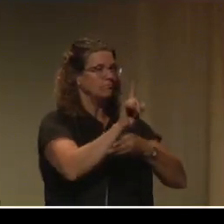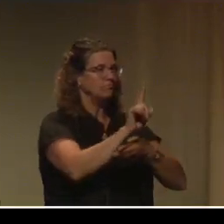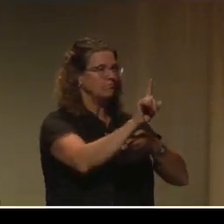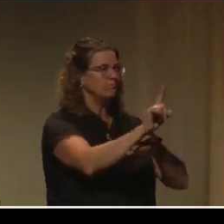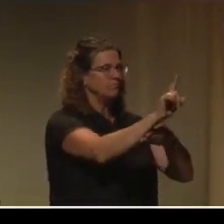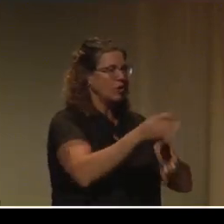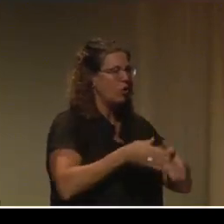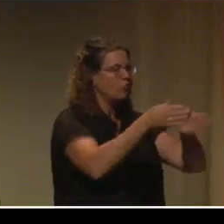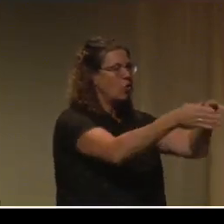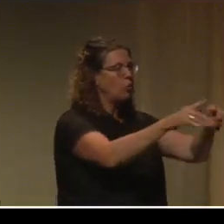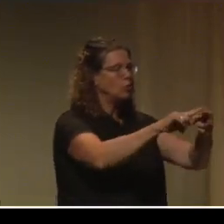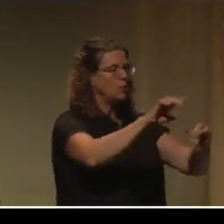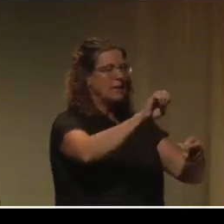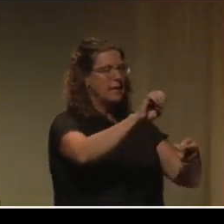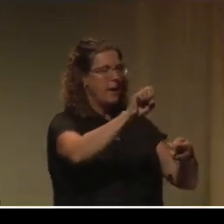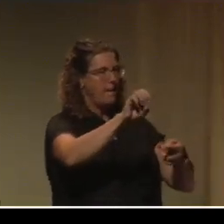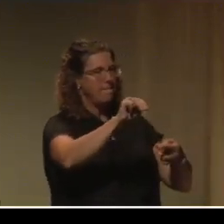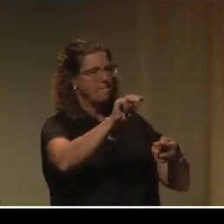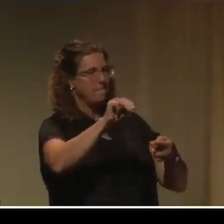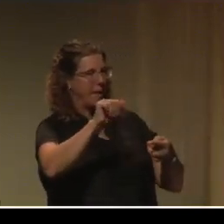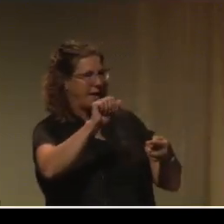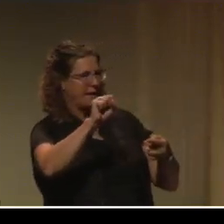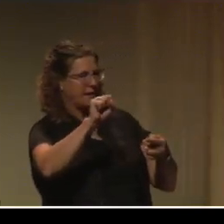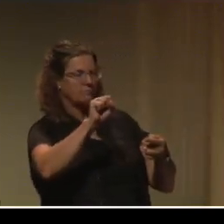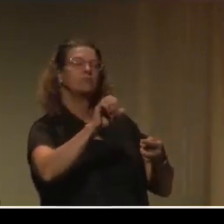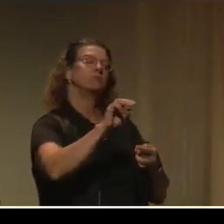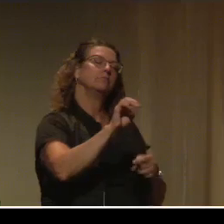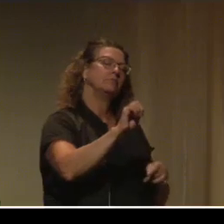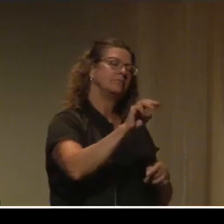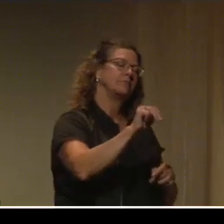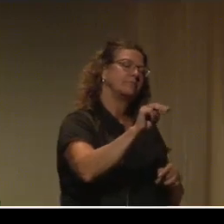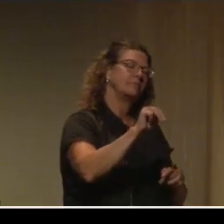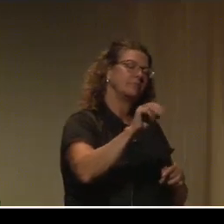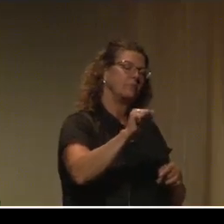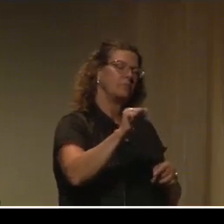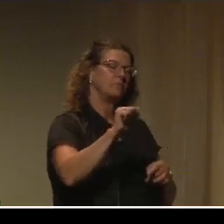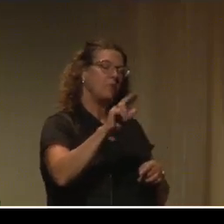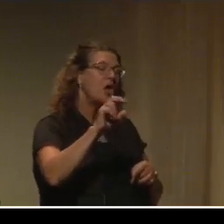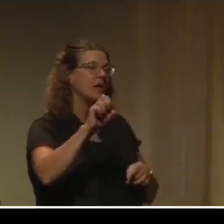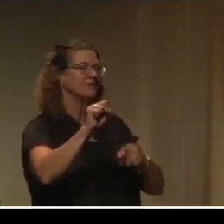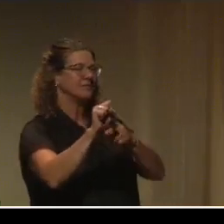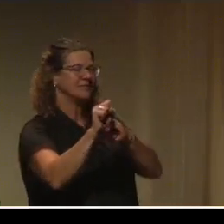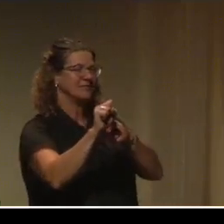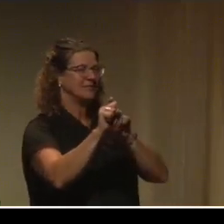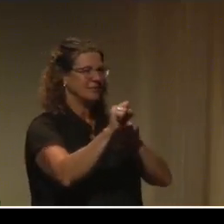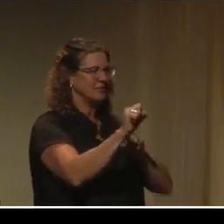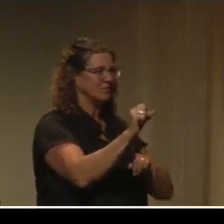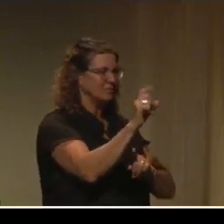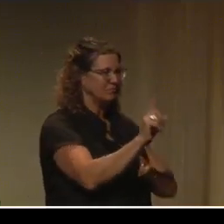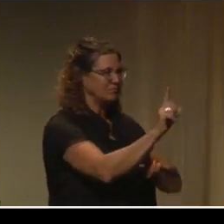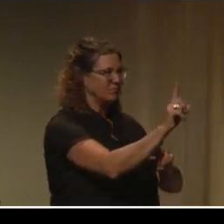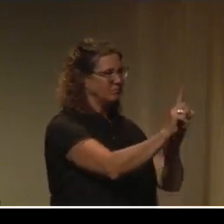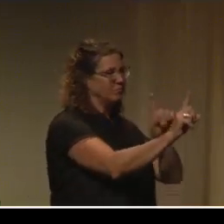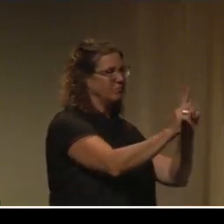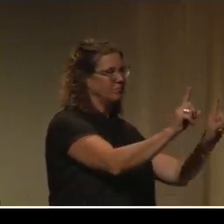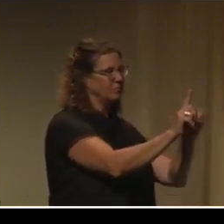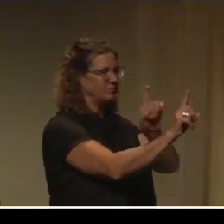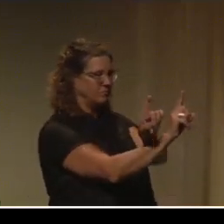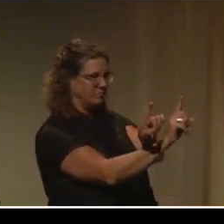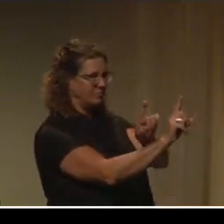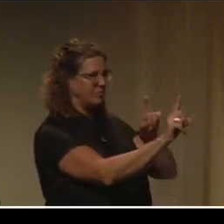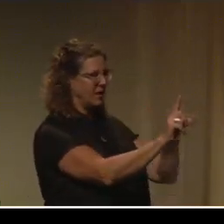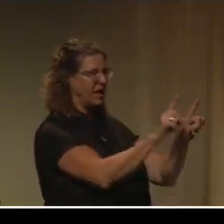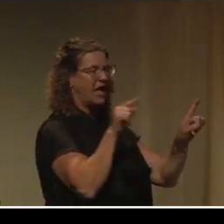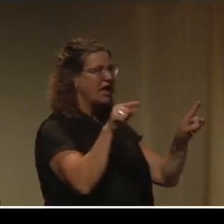Emmaus after his resurrection. He's alive. But the two guys on either side, they were kept